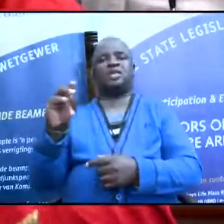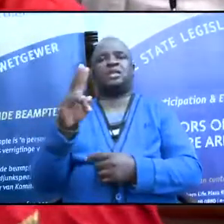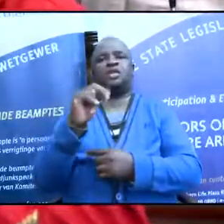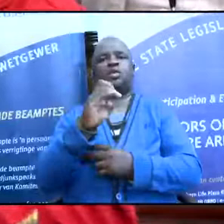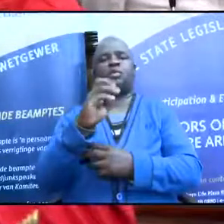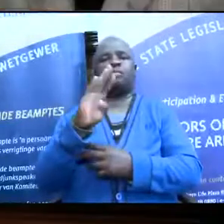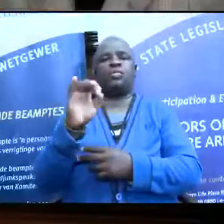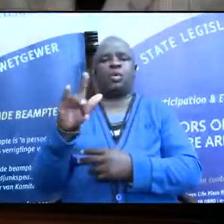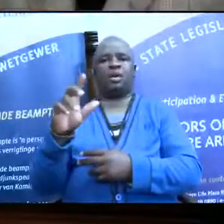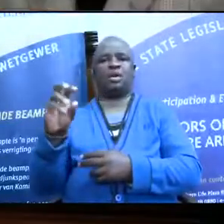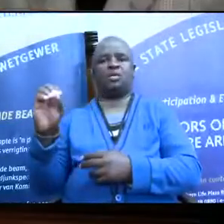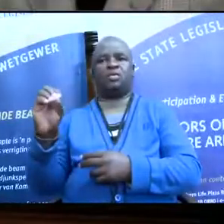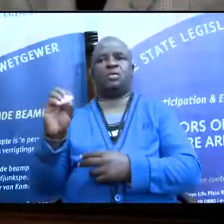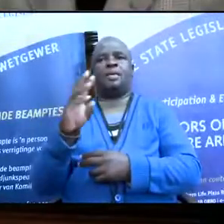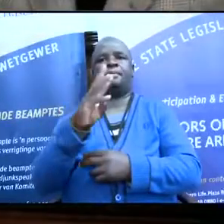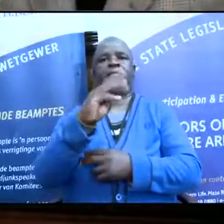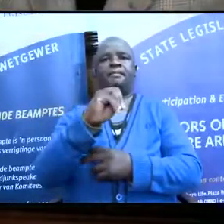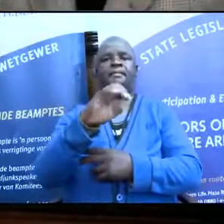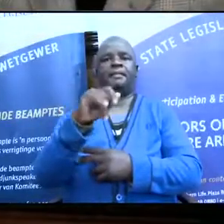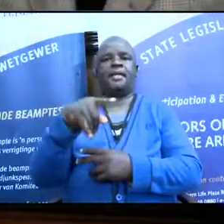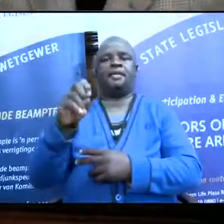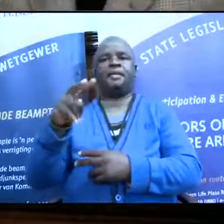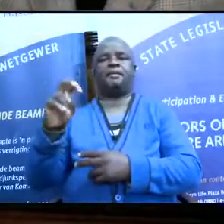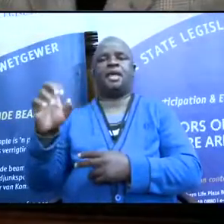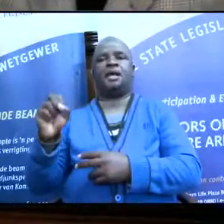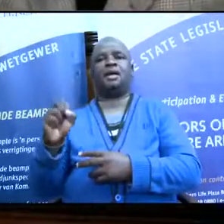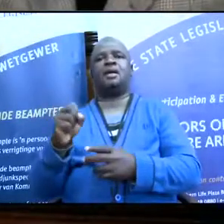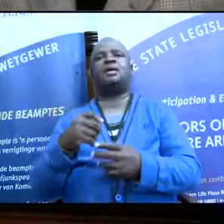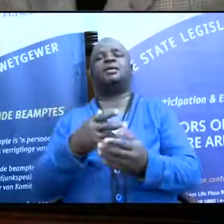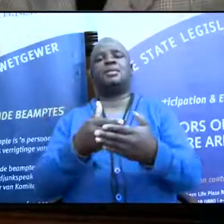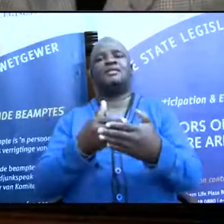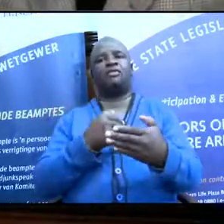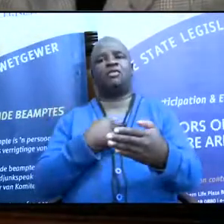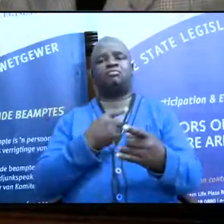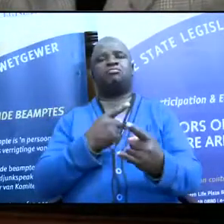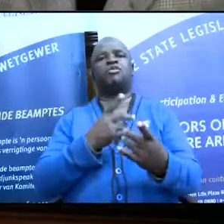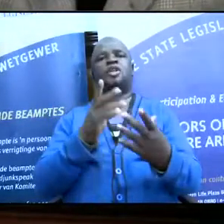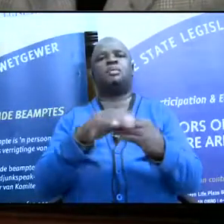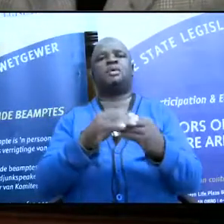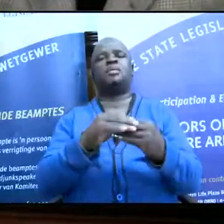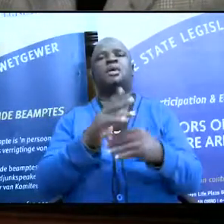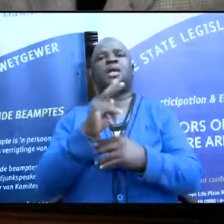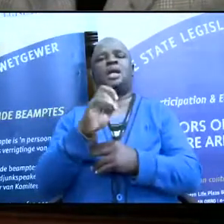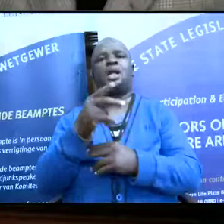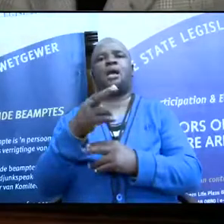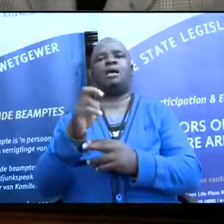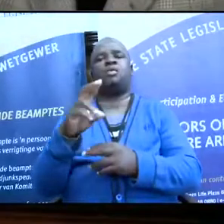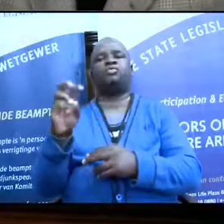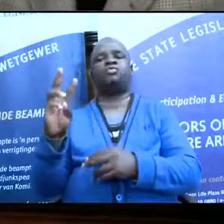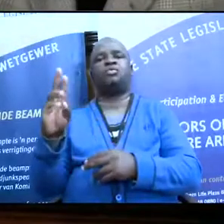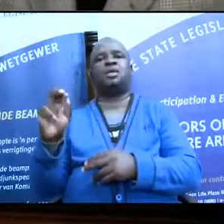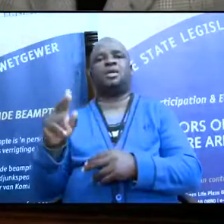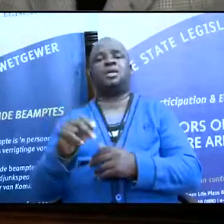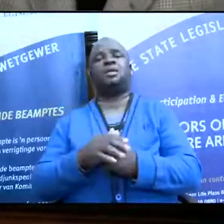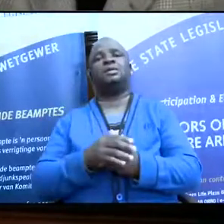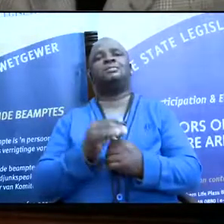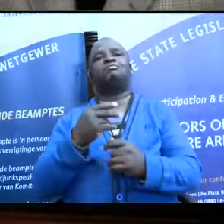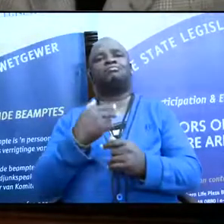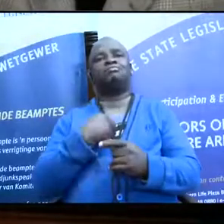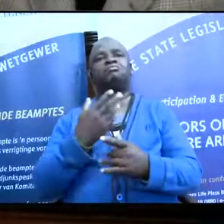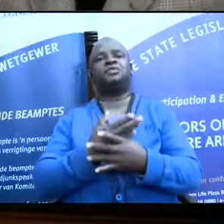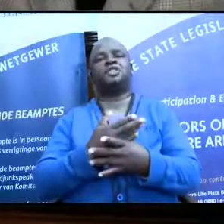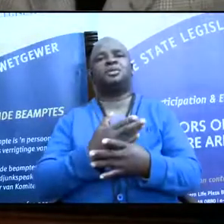loma pena the former shock surety yeah saved